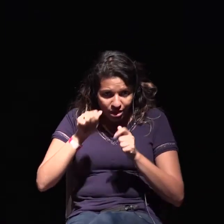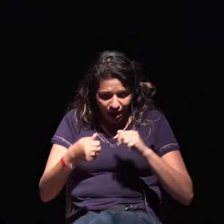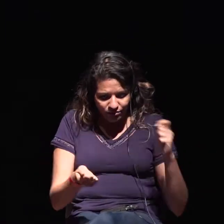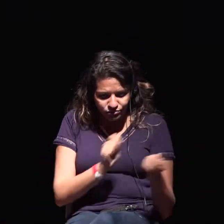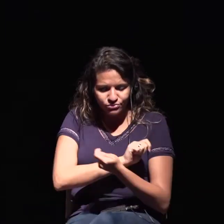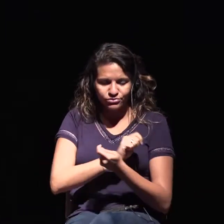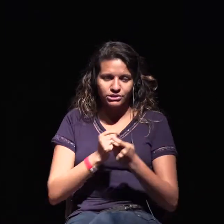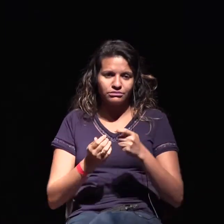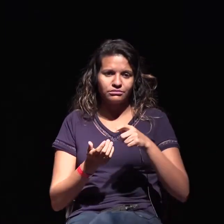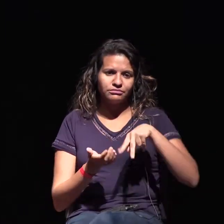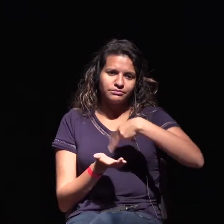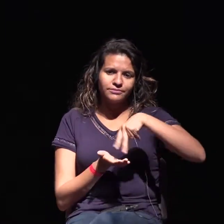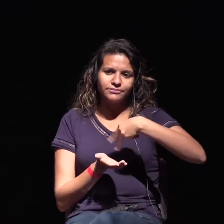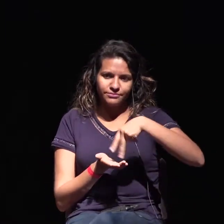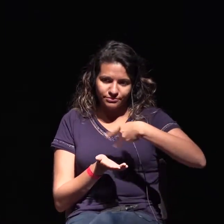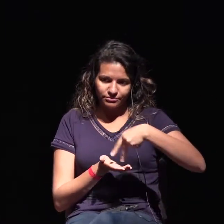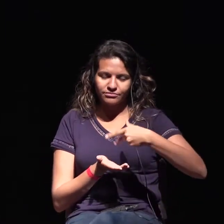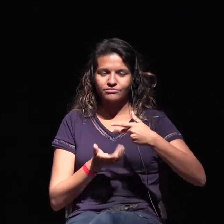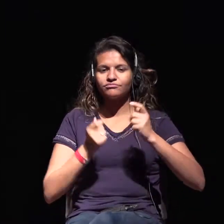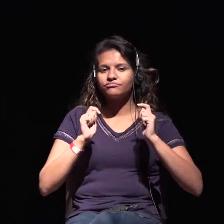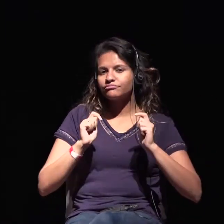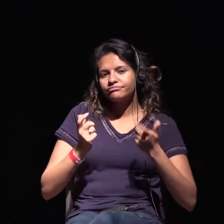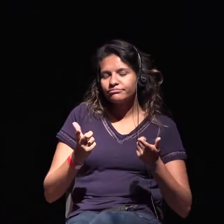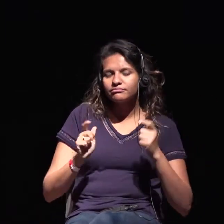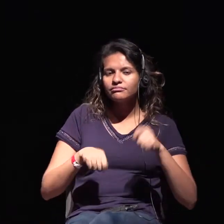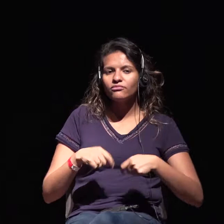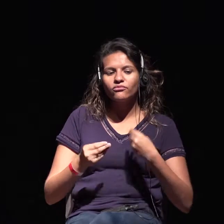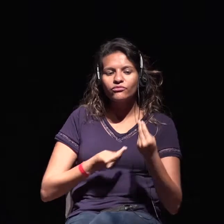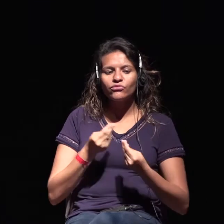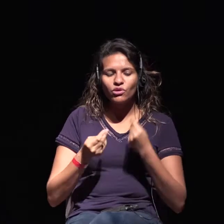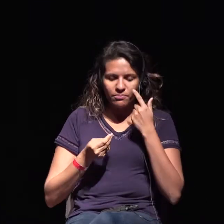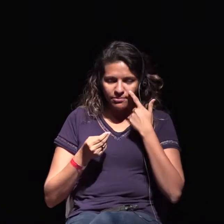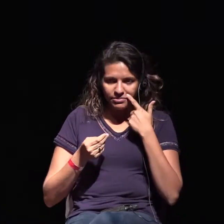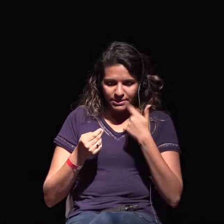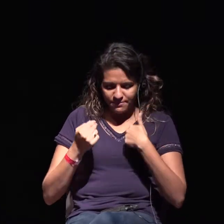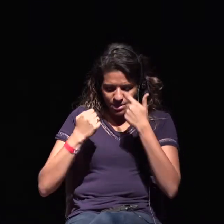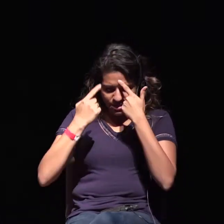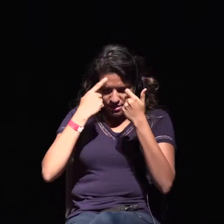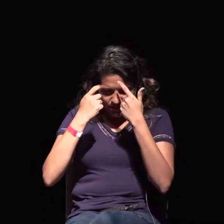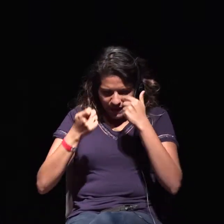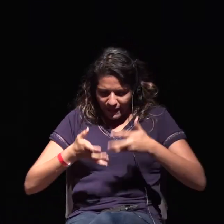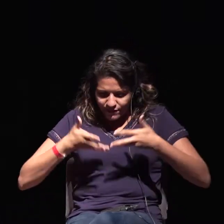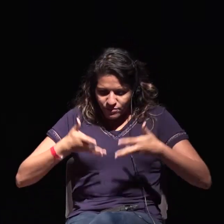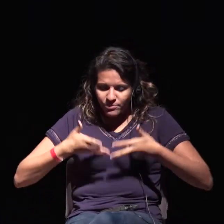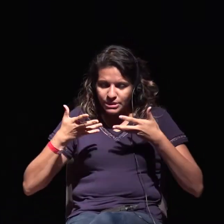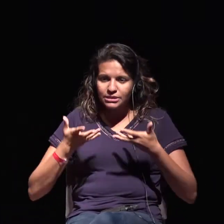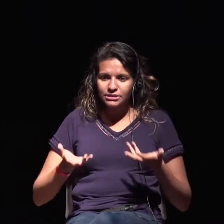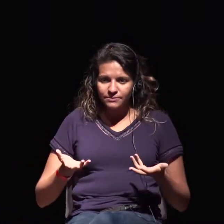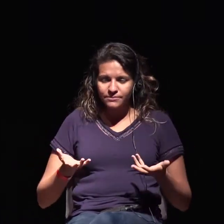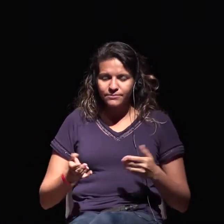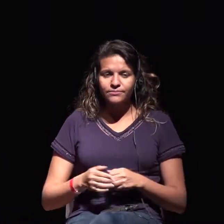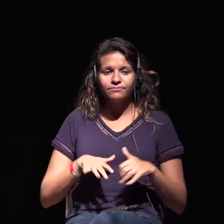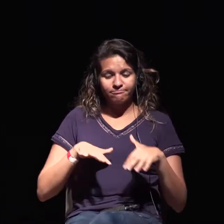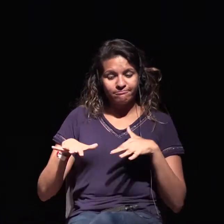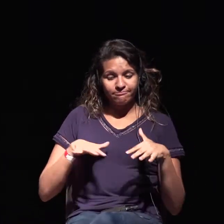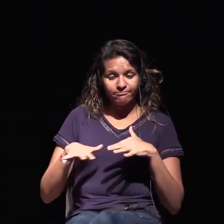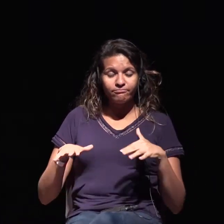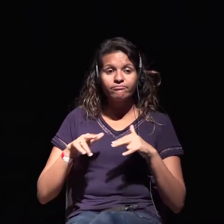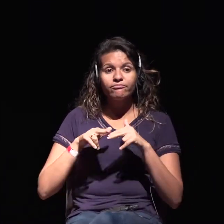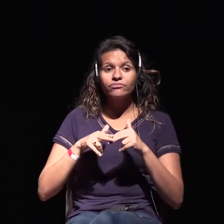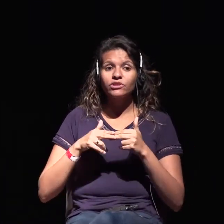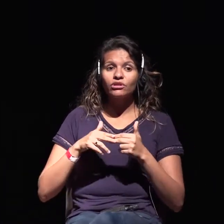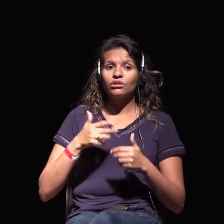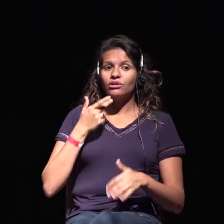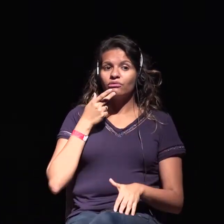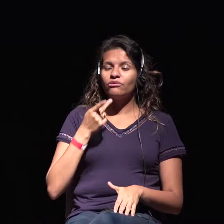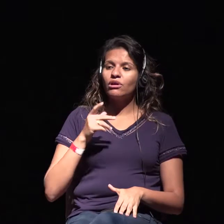evolving vocabularies for movement. As he told dance historian Sally Baines, graphic notation or Tanzschrift is a